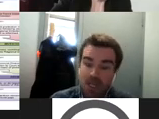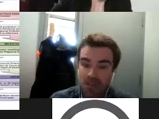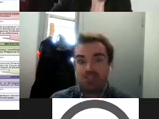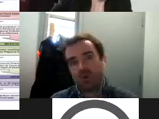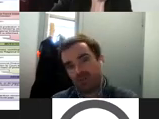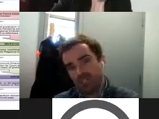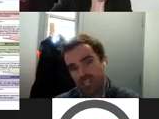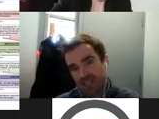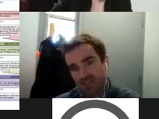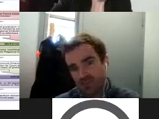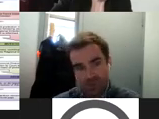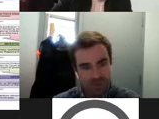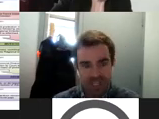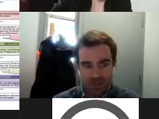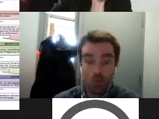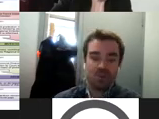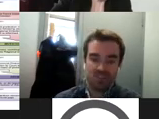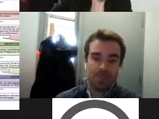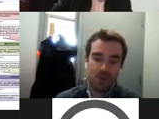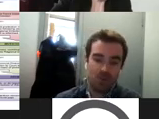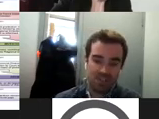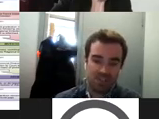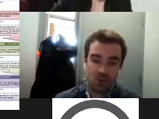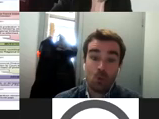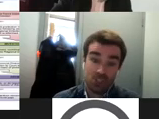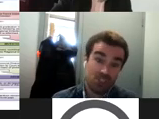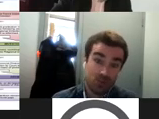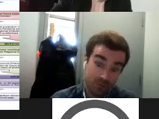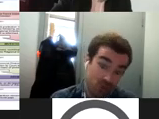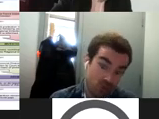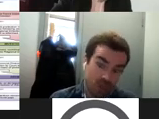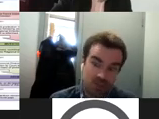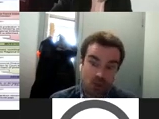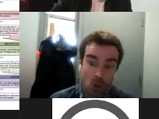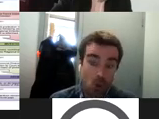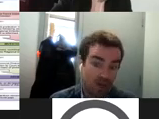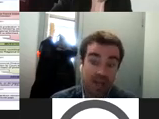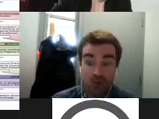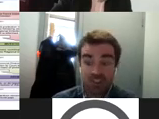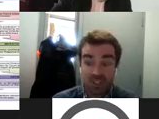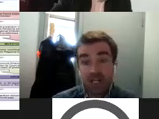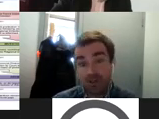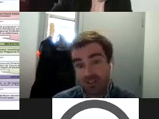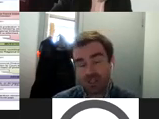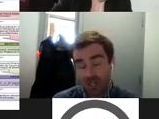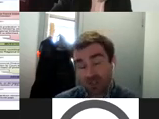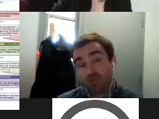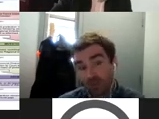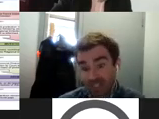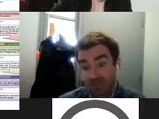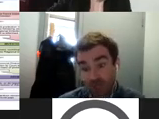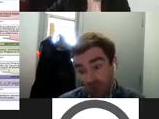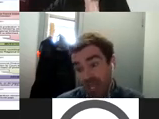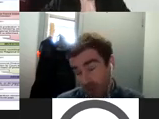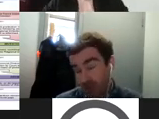intervention, this sort of initiates what we would say the 4th step of the process, so which is a review. So when an adult is declared, a service